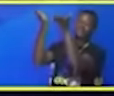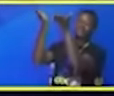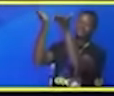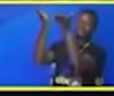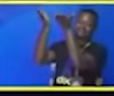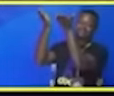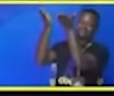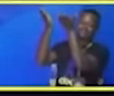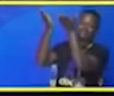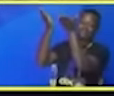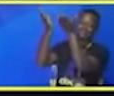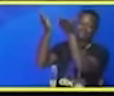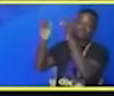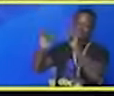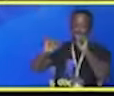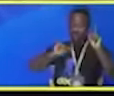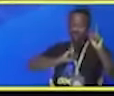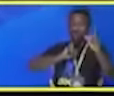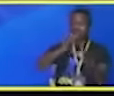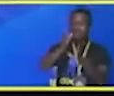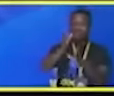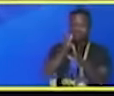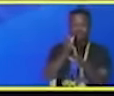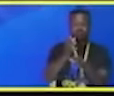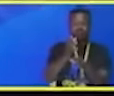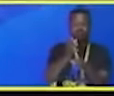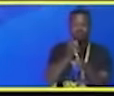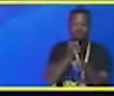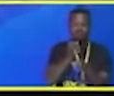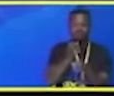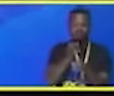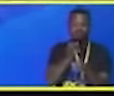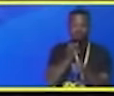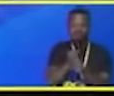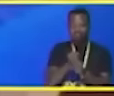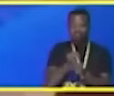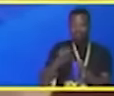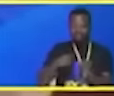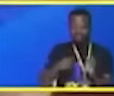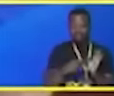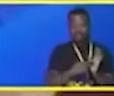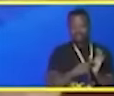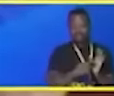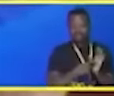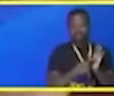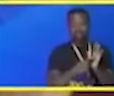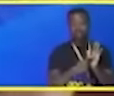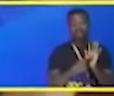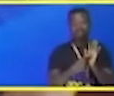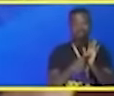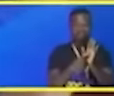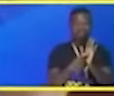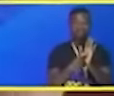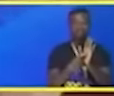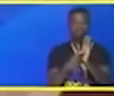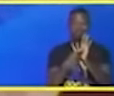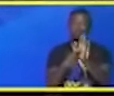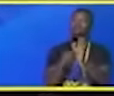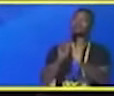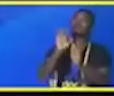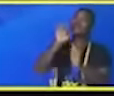exalted. I receive, I manifest